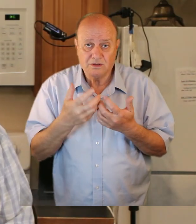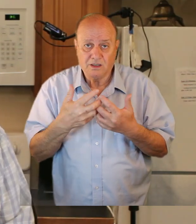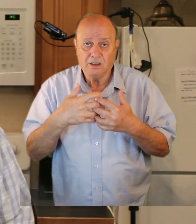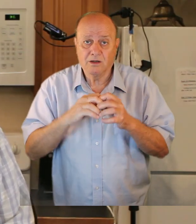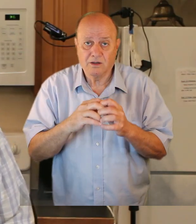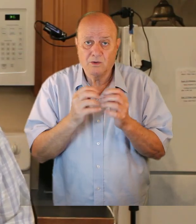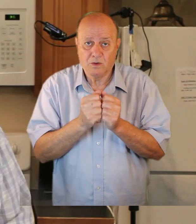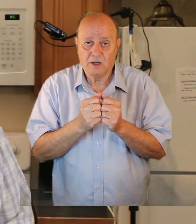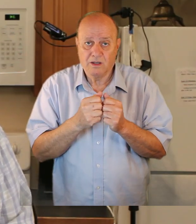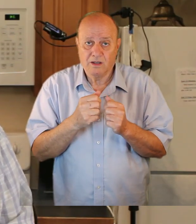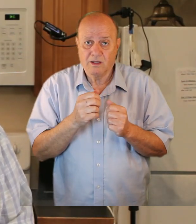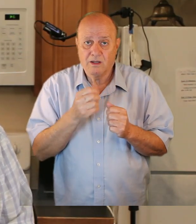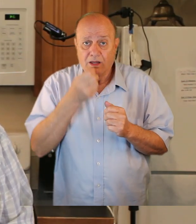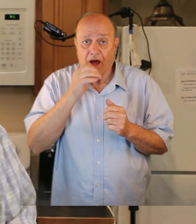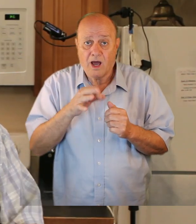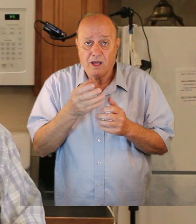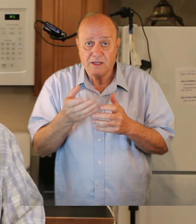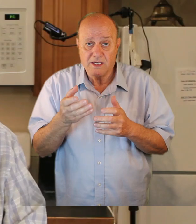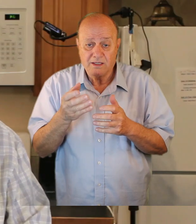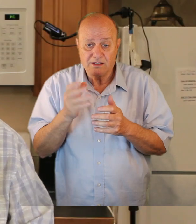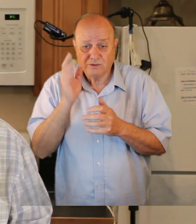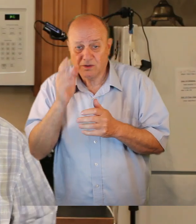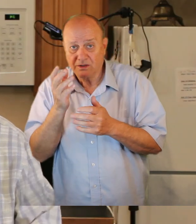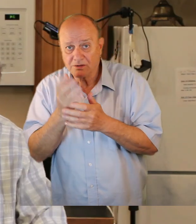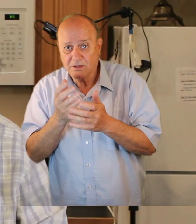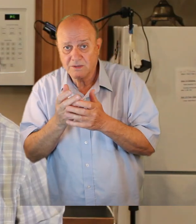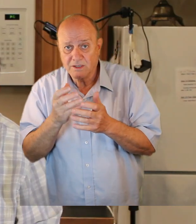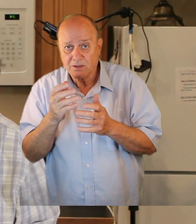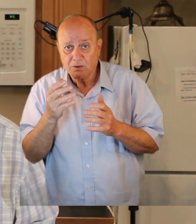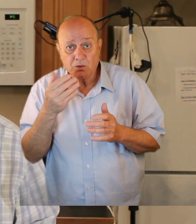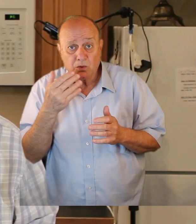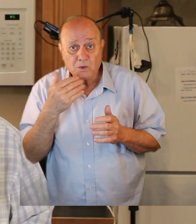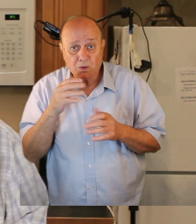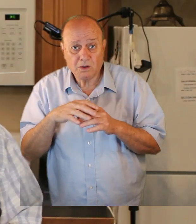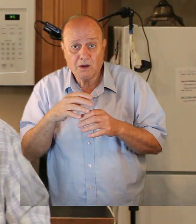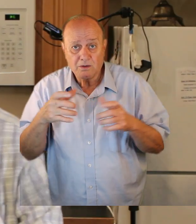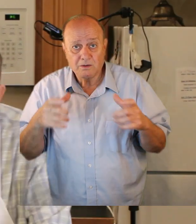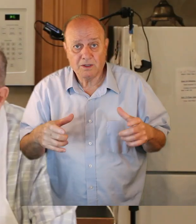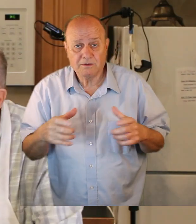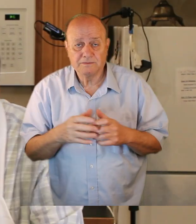go well with our hot dishes. This will be a little something cool on the plate.